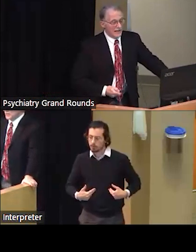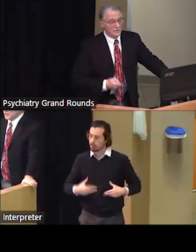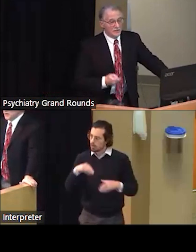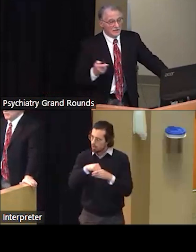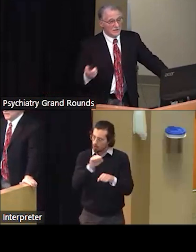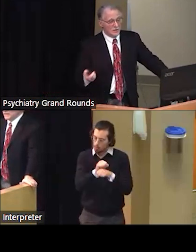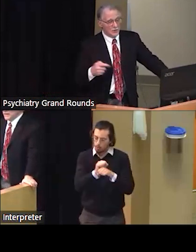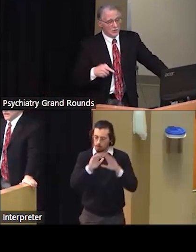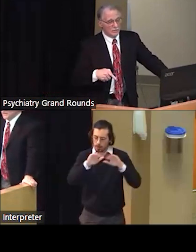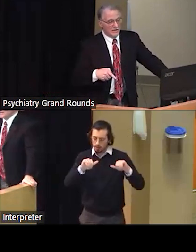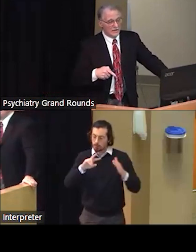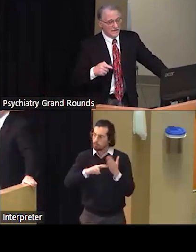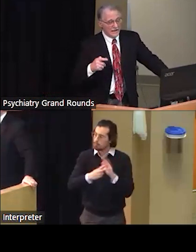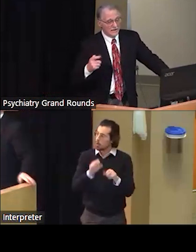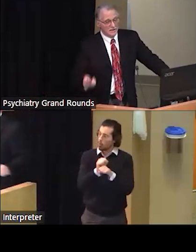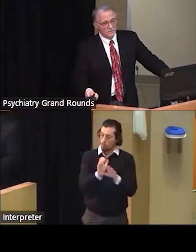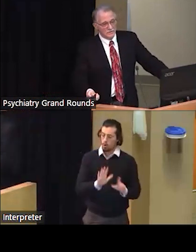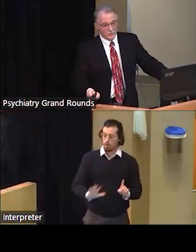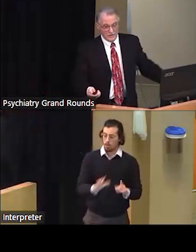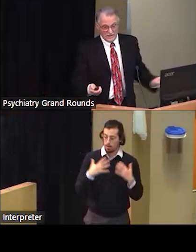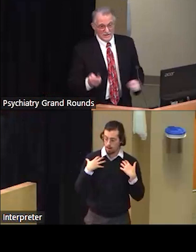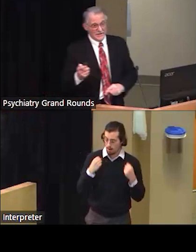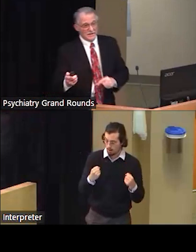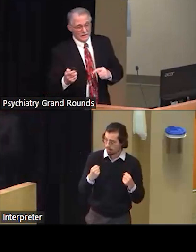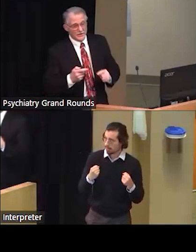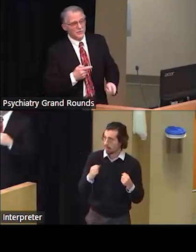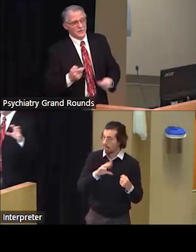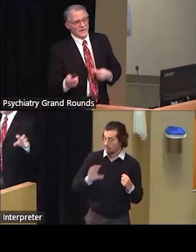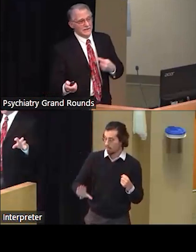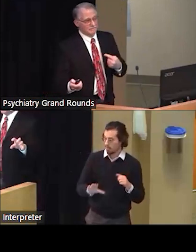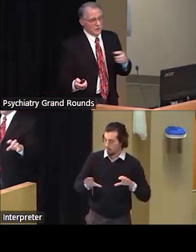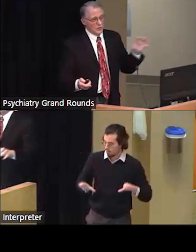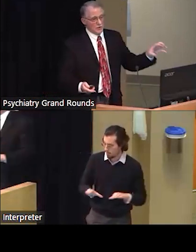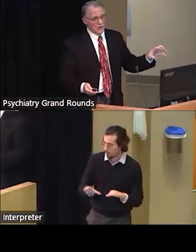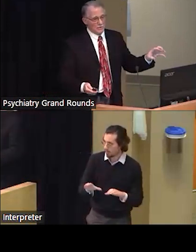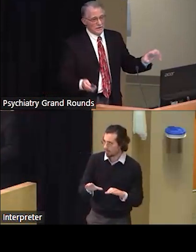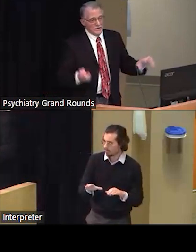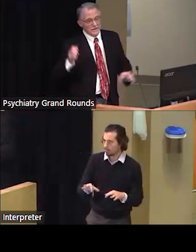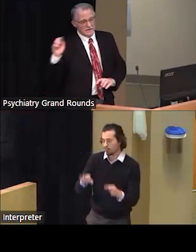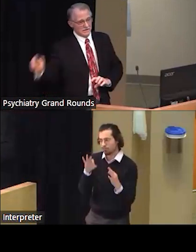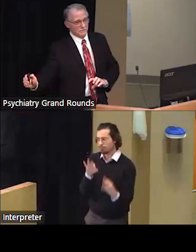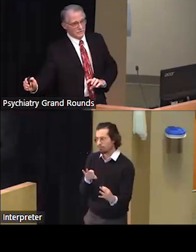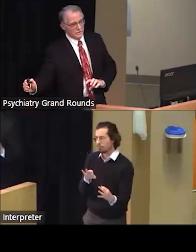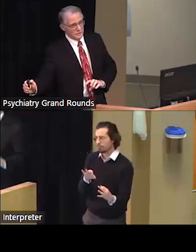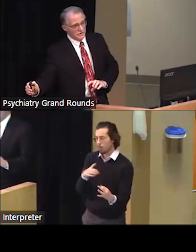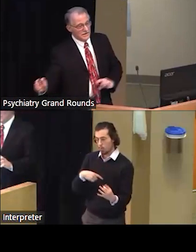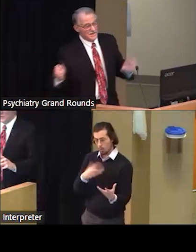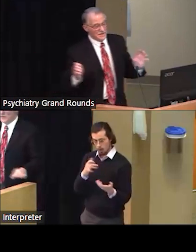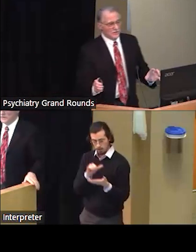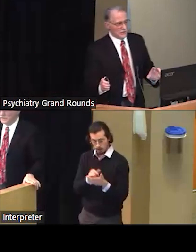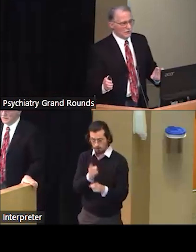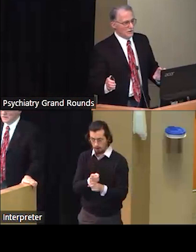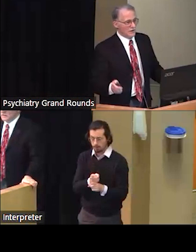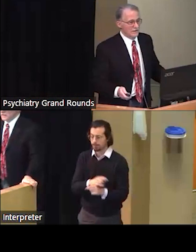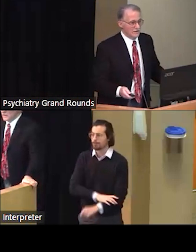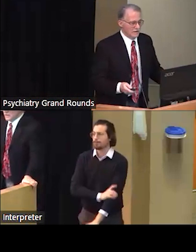system, optimizes worker well-being and system performance. Isn't that the marriage we want? Worker well-being, system performance. That's